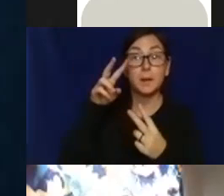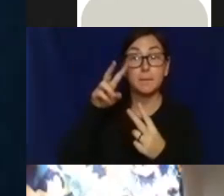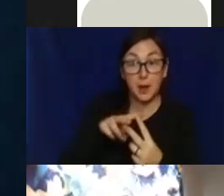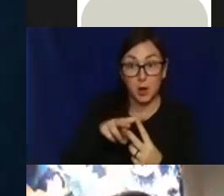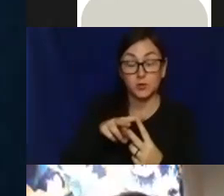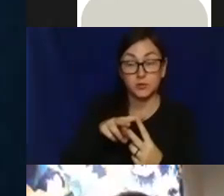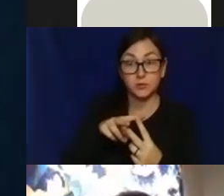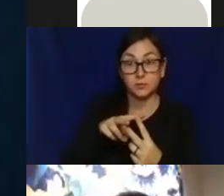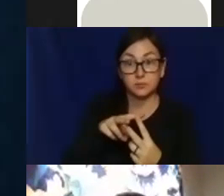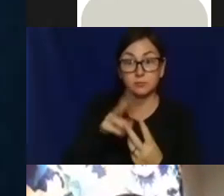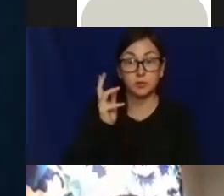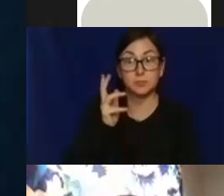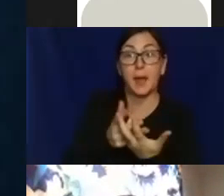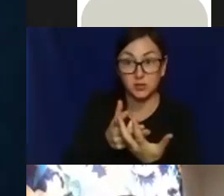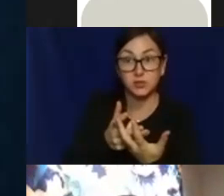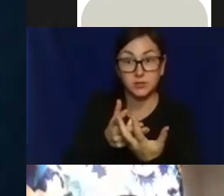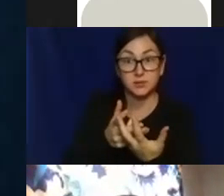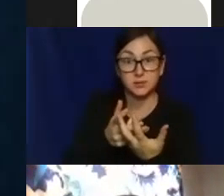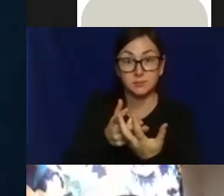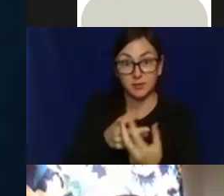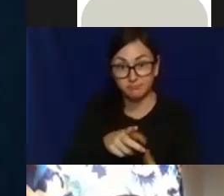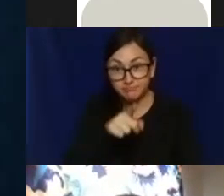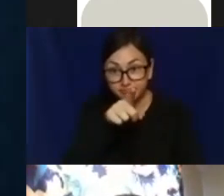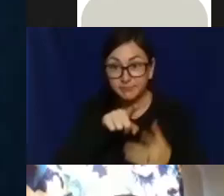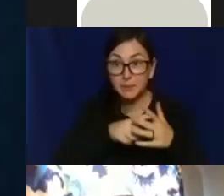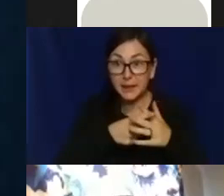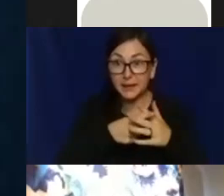calculated in the beginning.